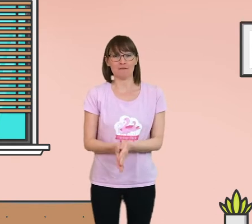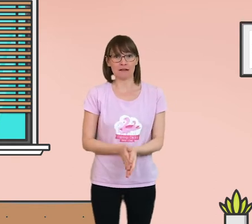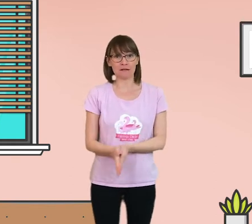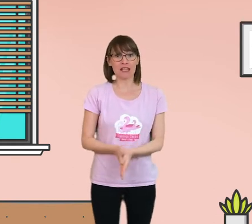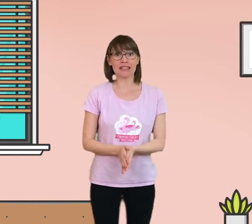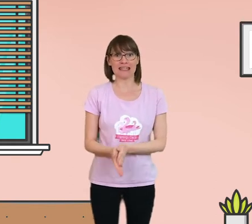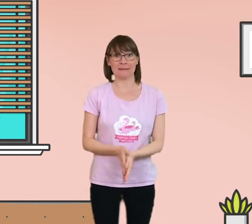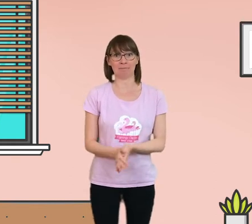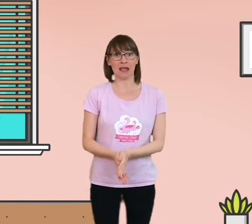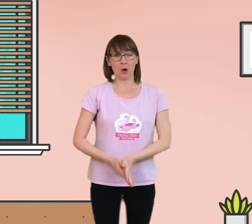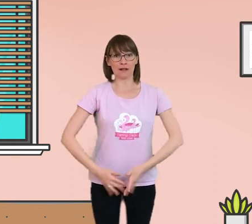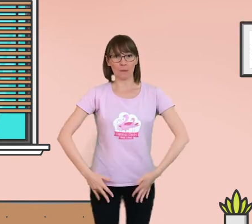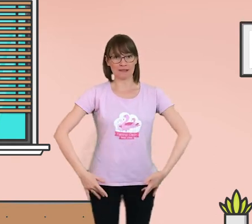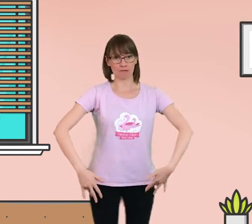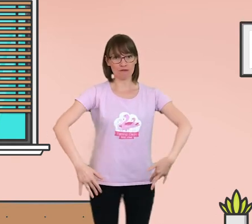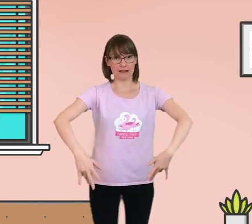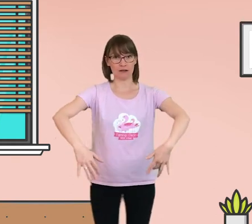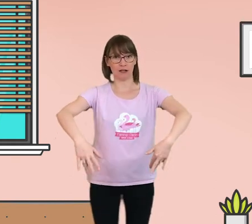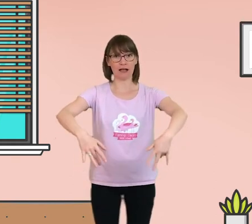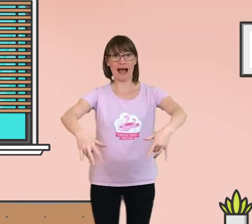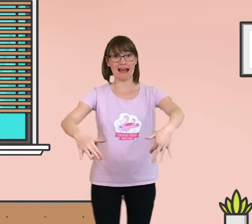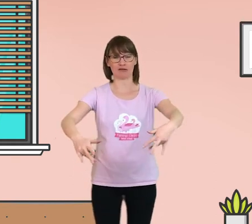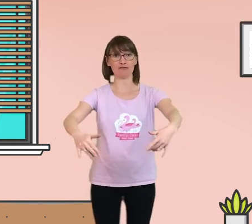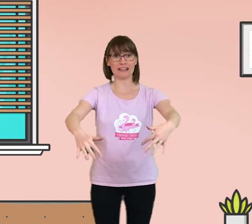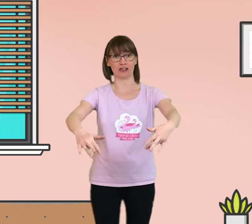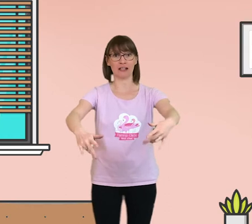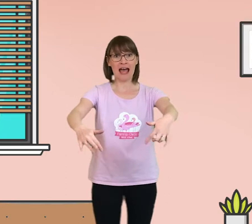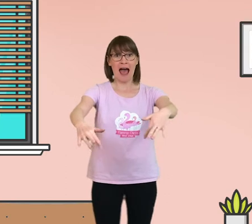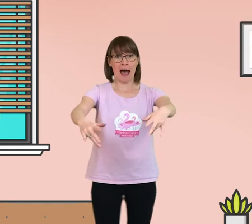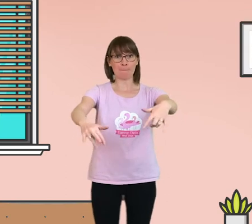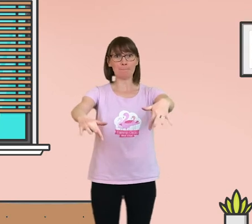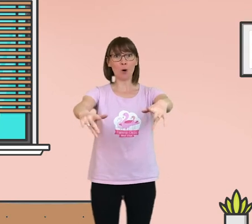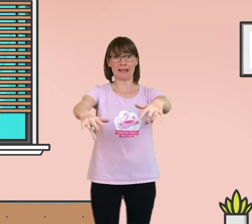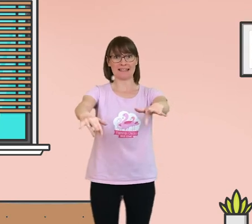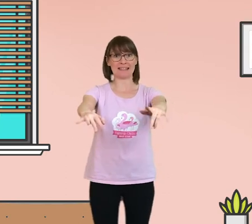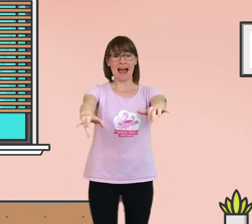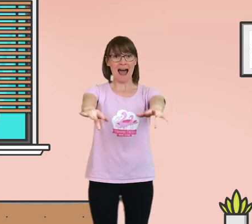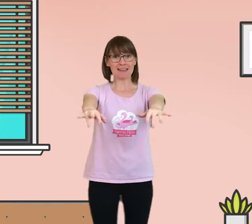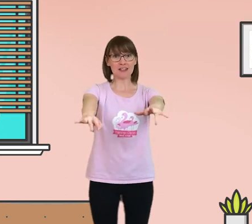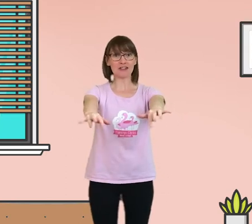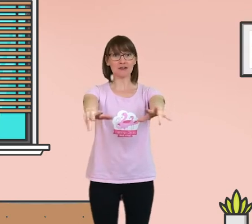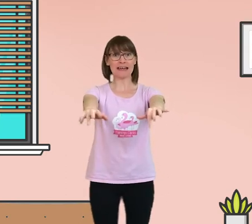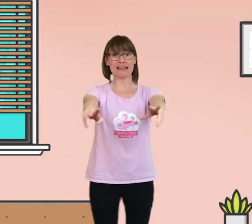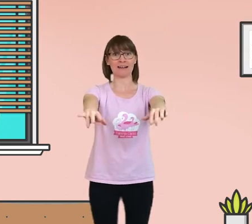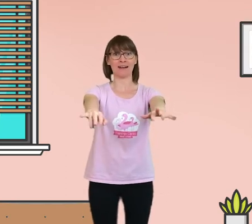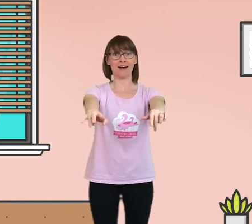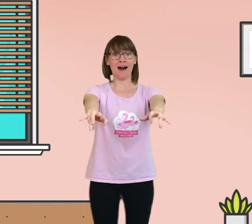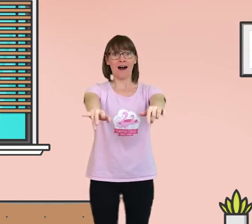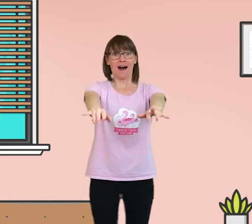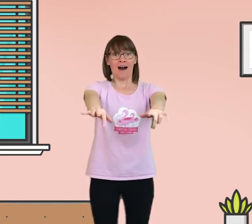to reveal the theme. We're going to wriggle and wriggle and point at the